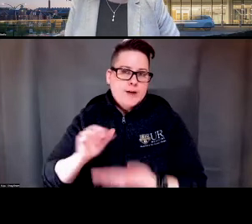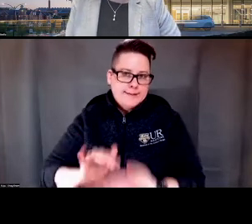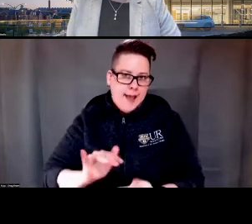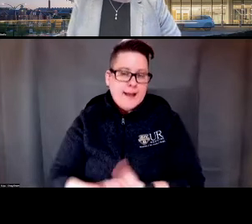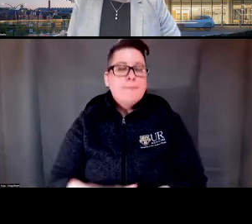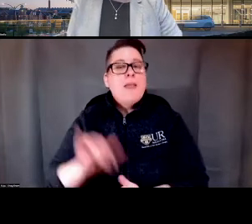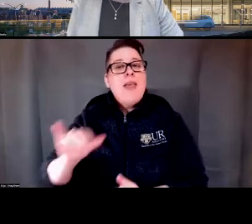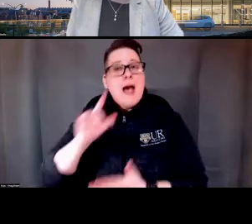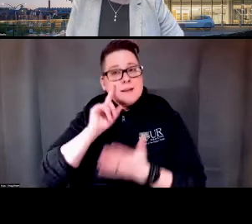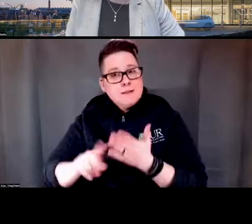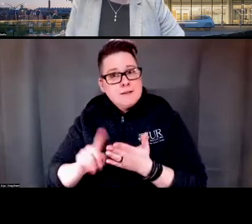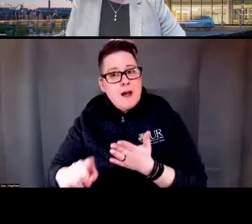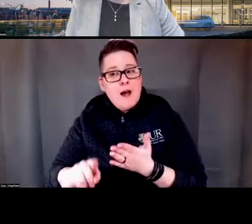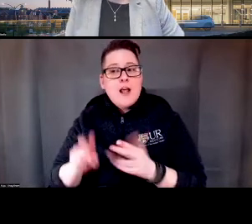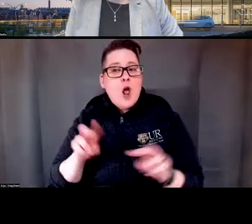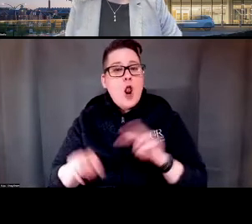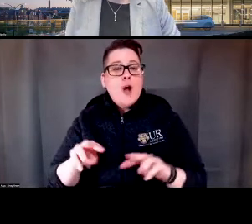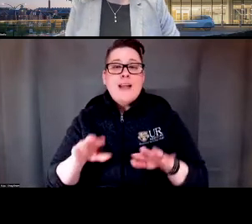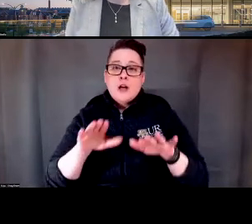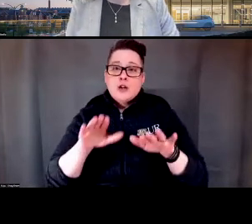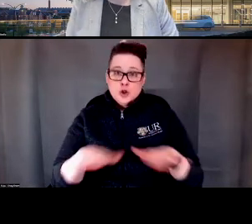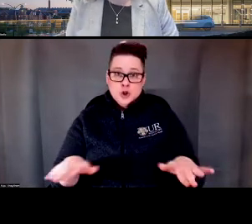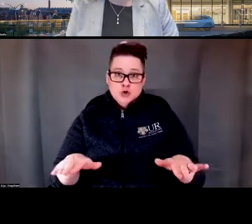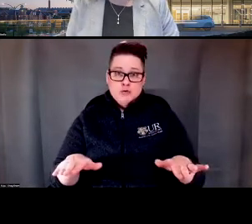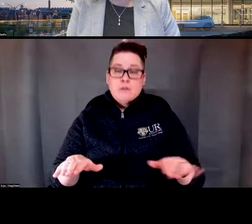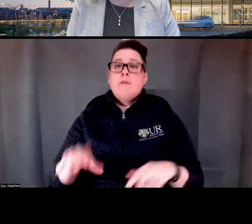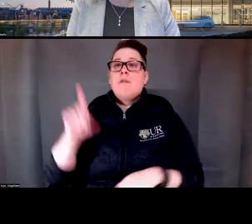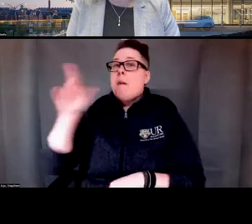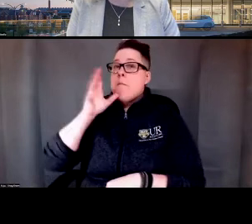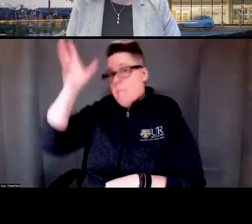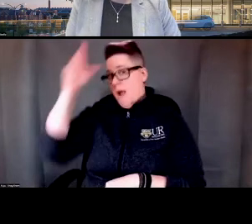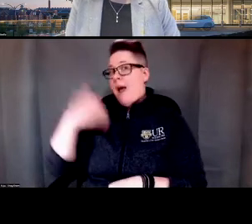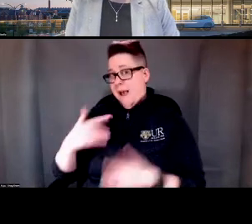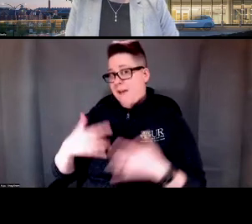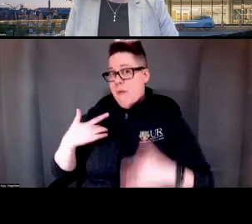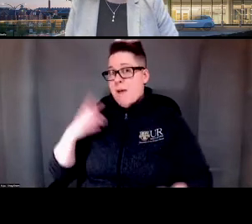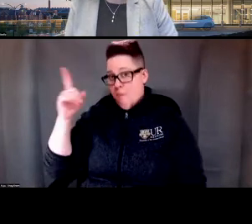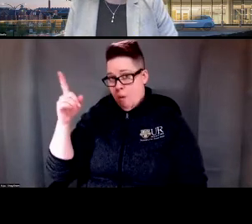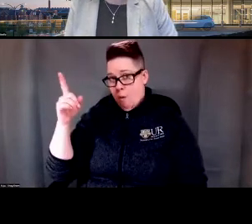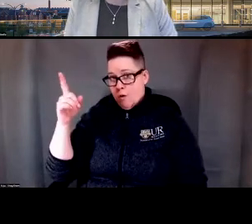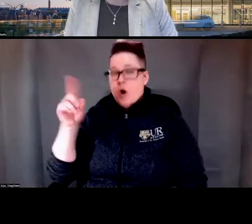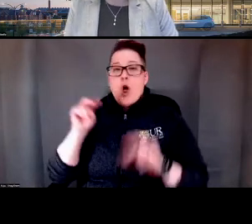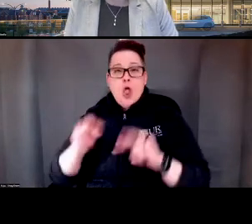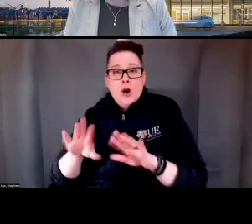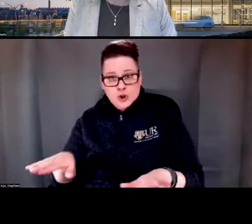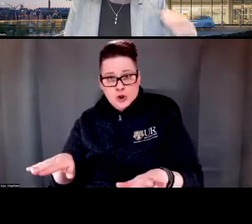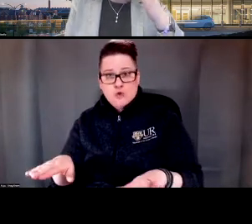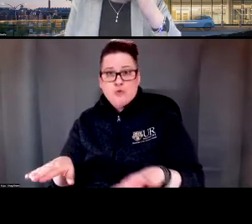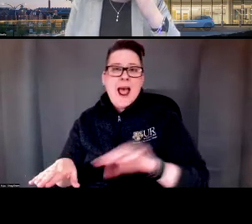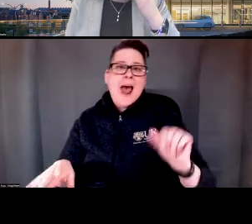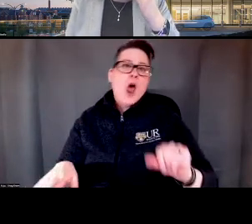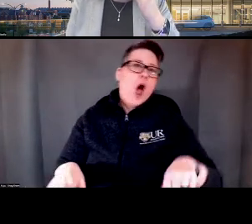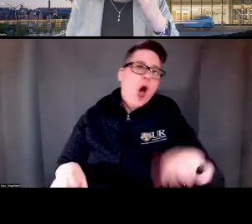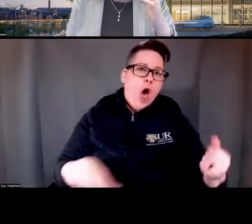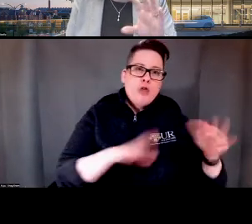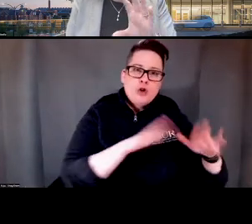was a study that looked at children of parents with bipolar disorder as well as control offspring.